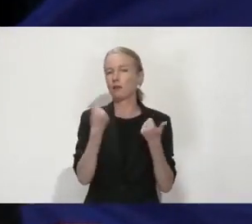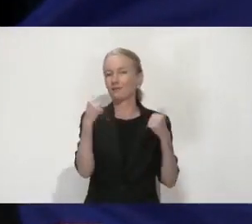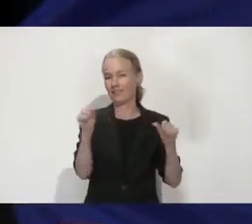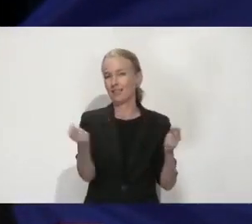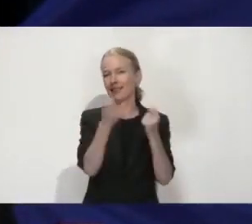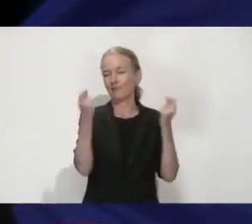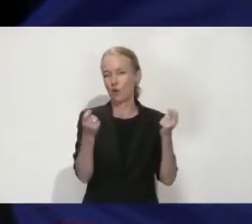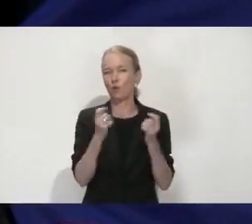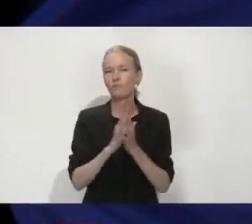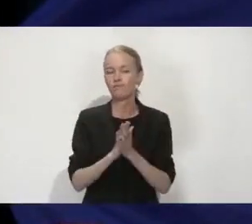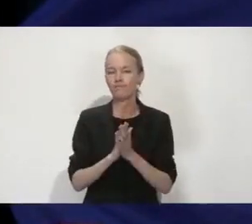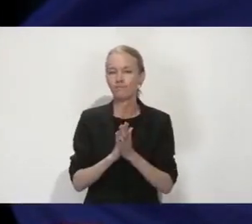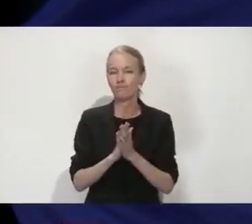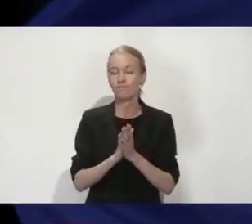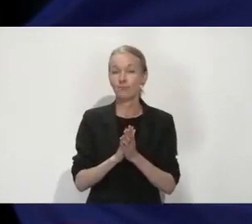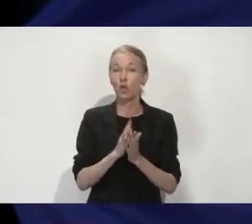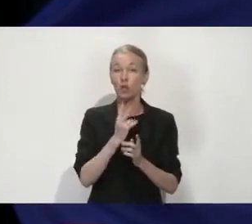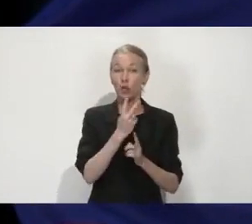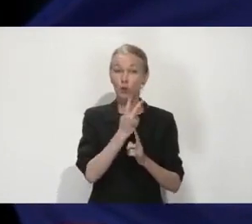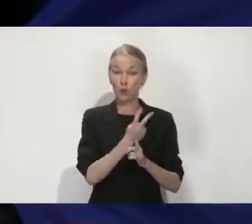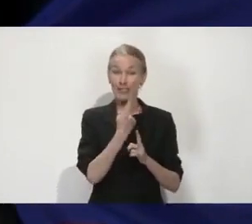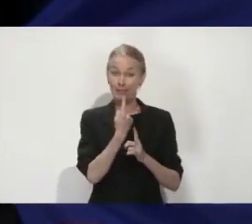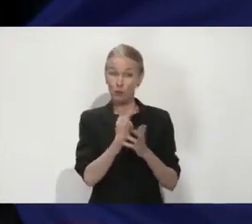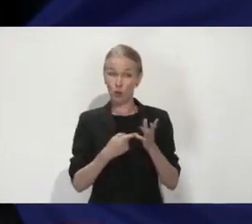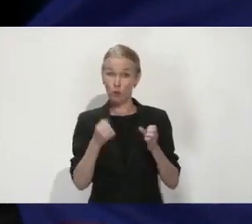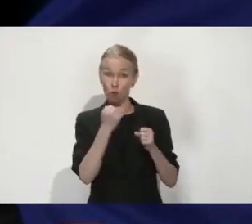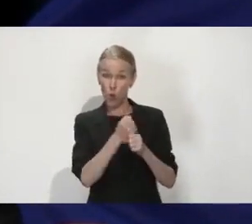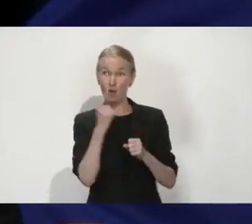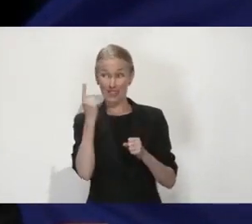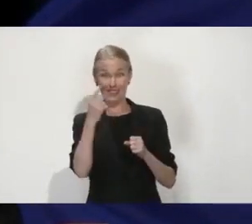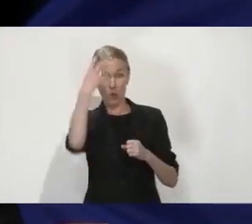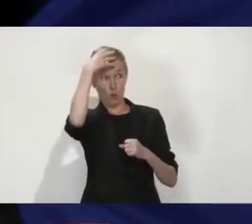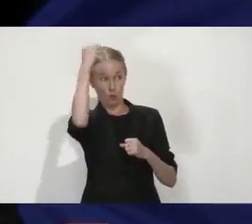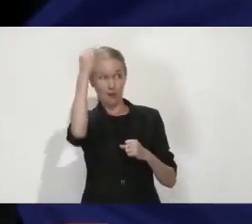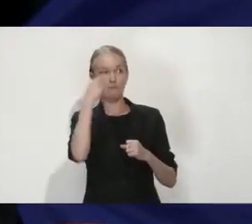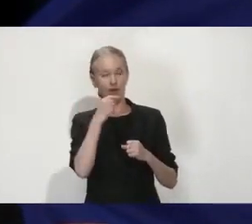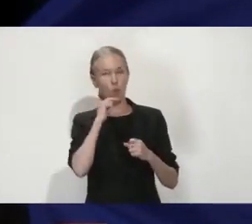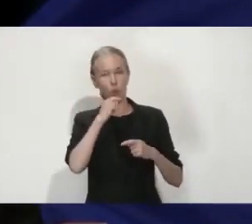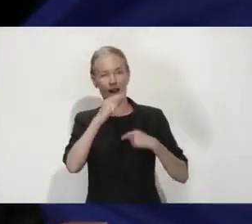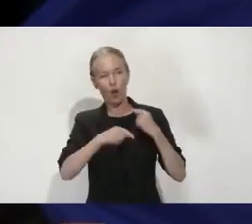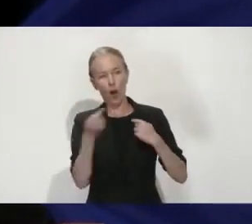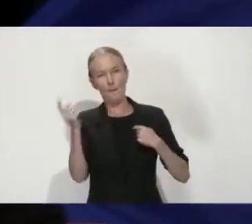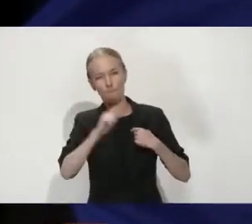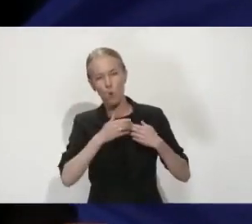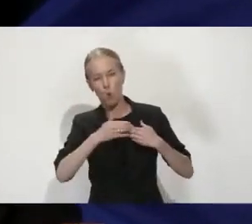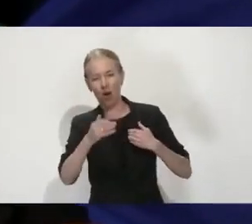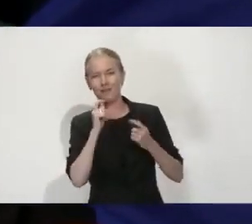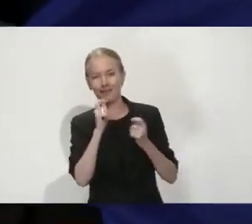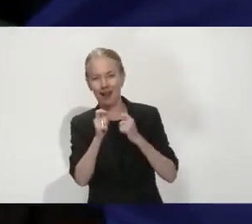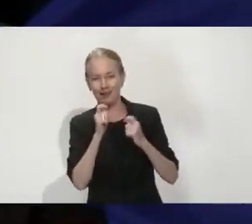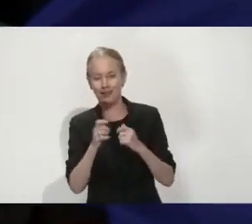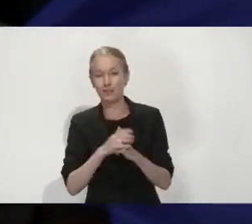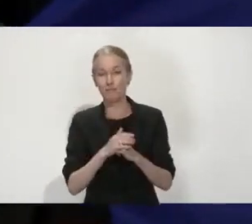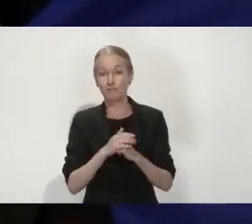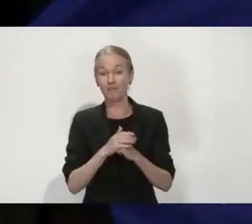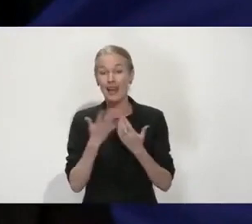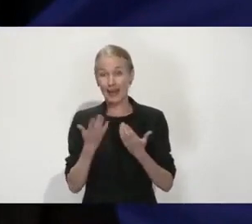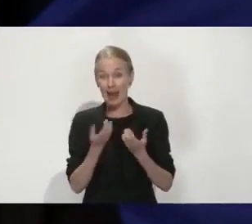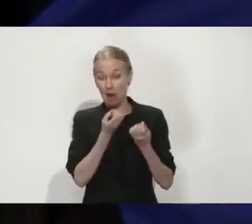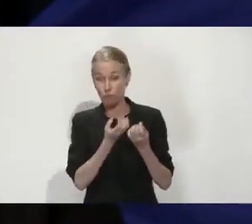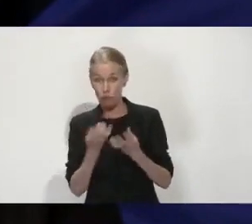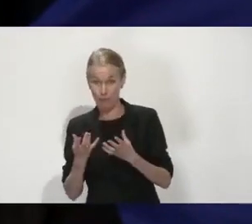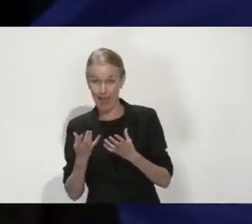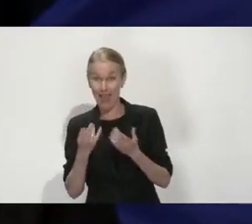Webb directed that all staff continued to be tested. The next round of testing of MIQ workers is currently